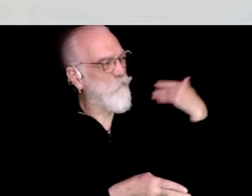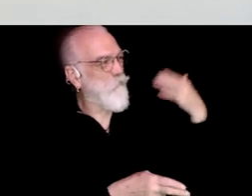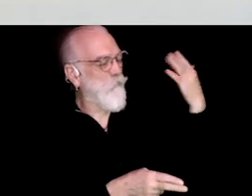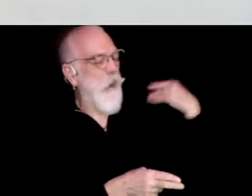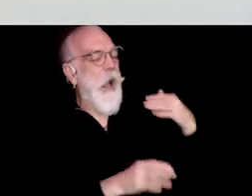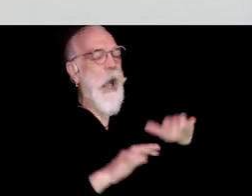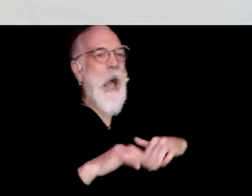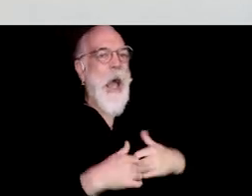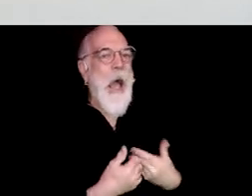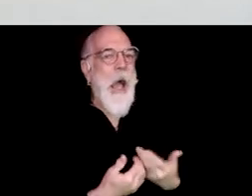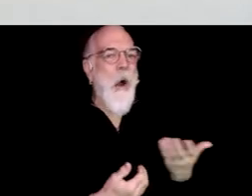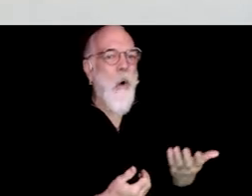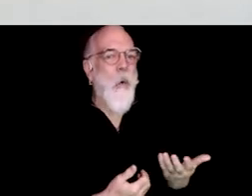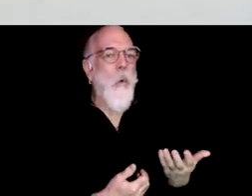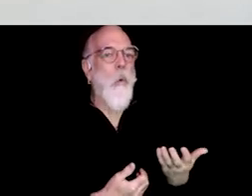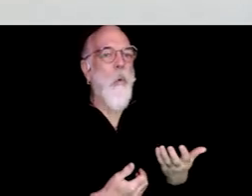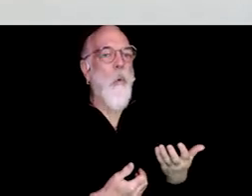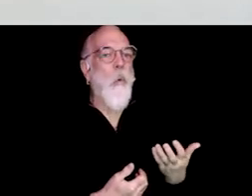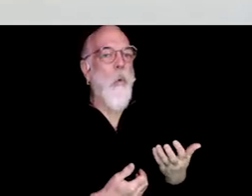of the criminalization